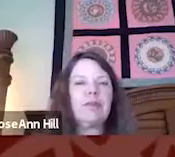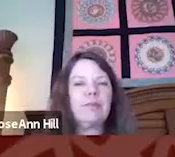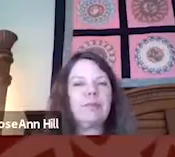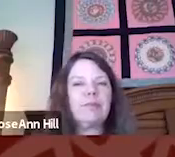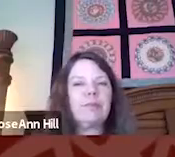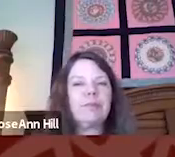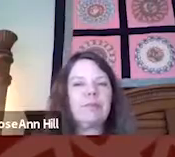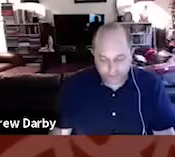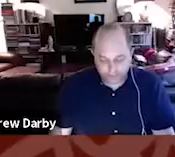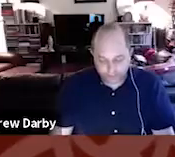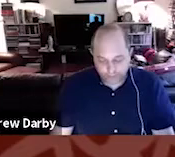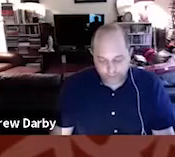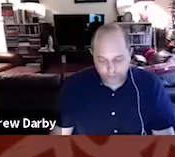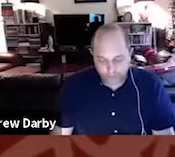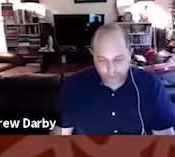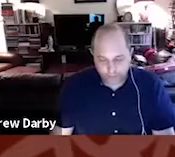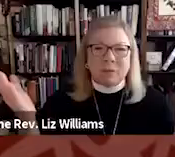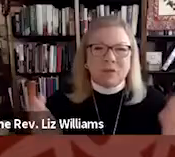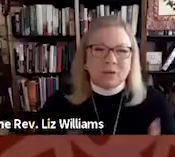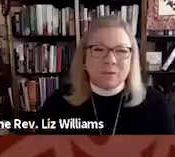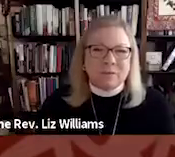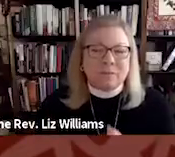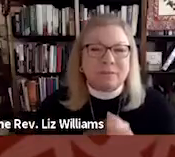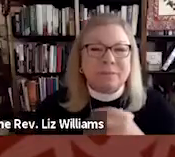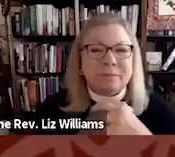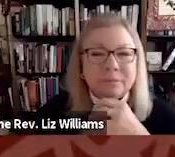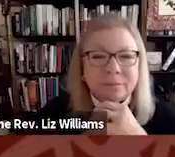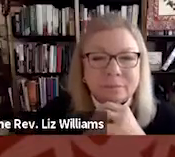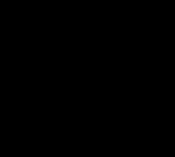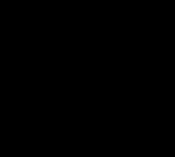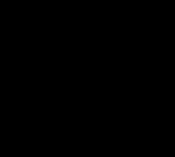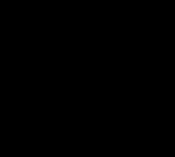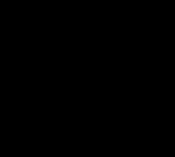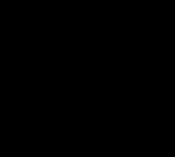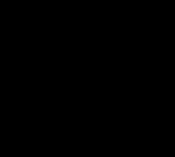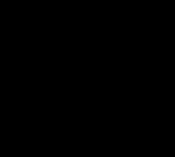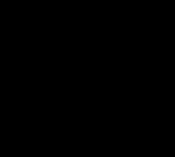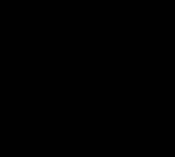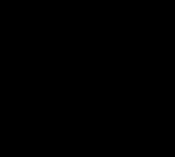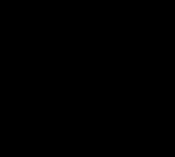with you. God's peace be with you.